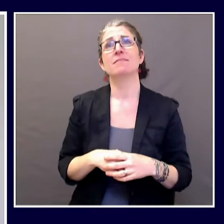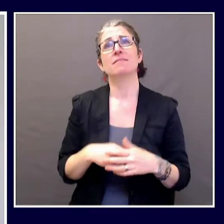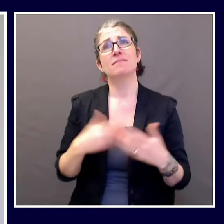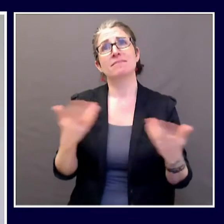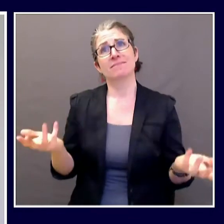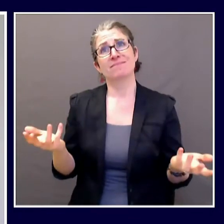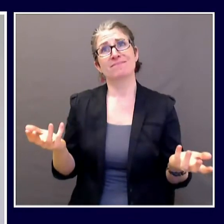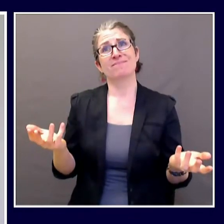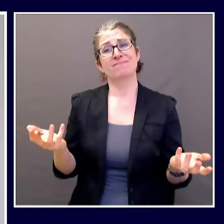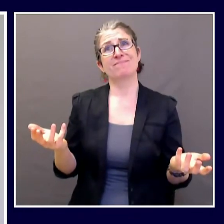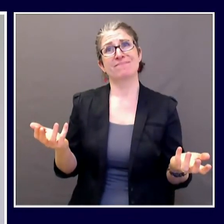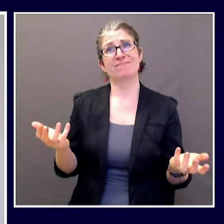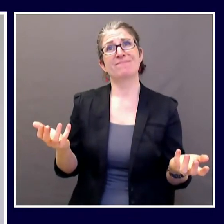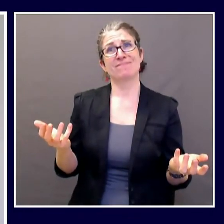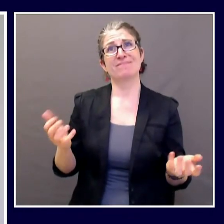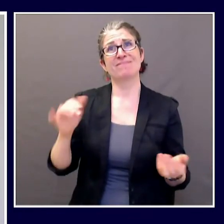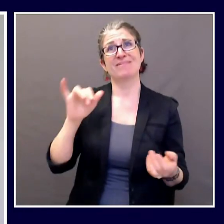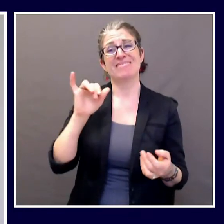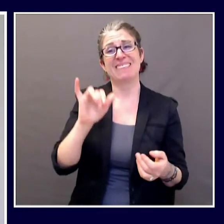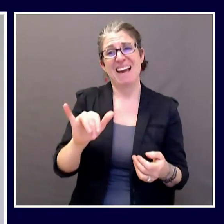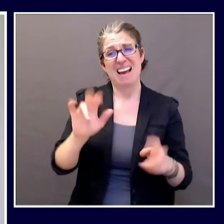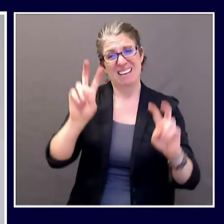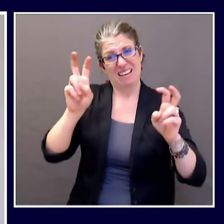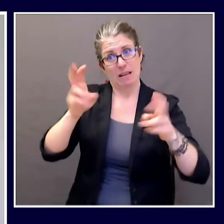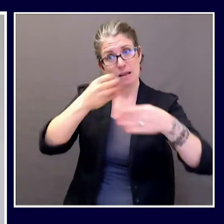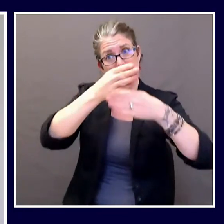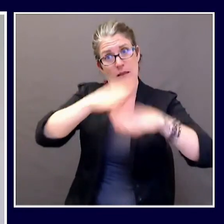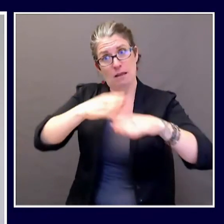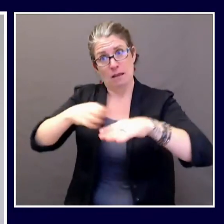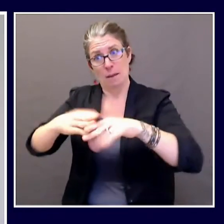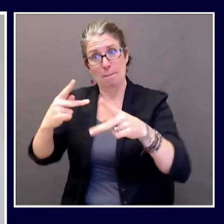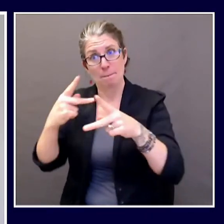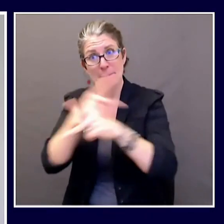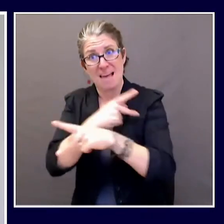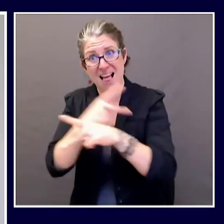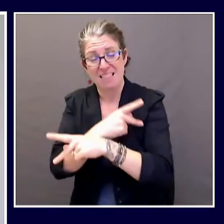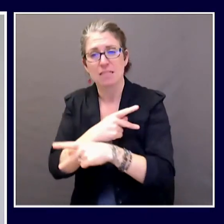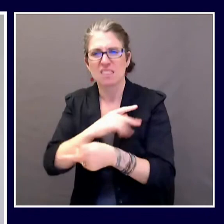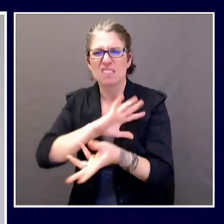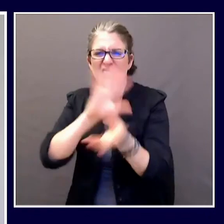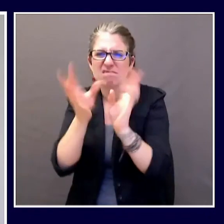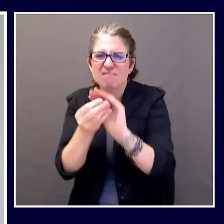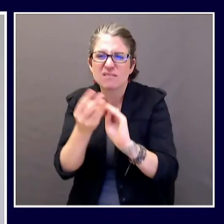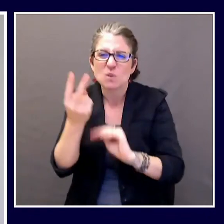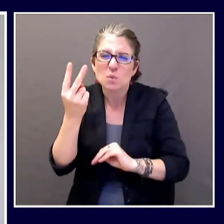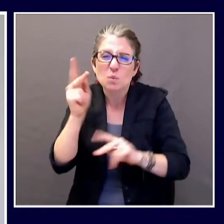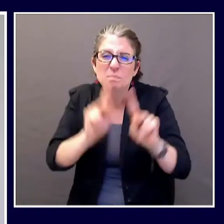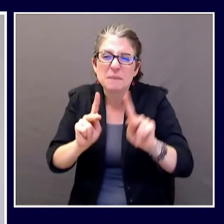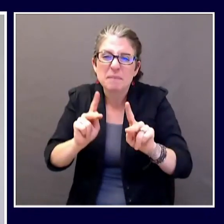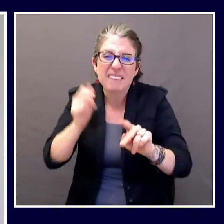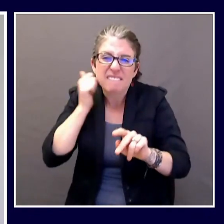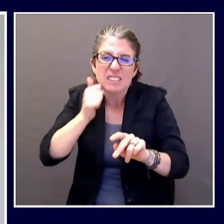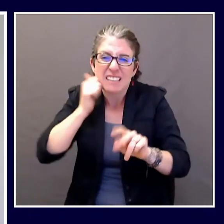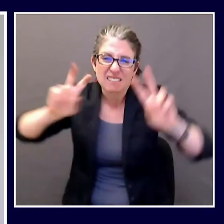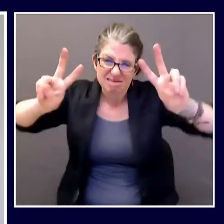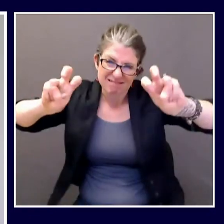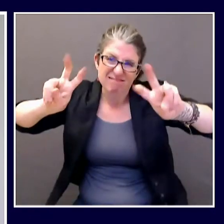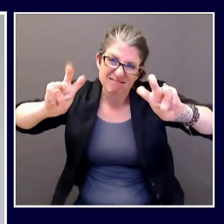with COVID-19. That alone speaks to the toll that COVID-19 has taken across